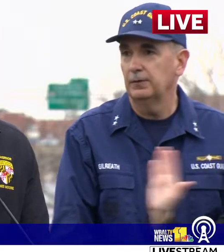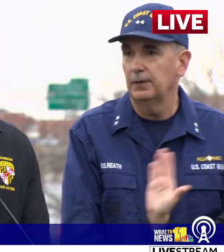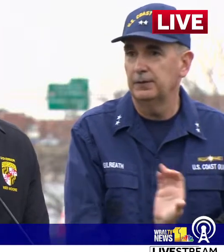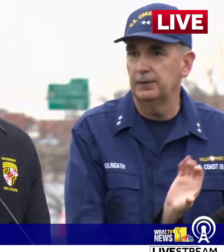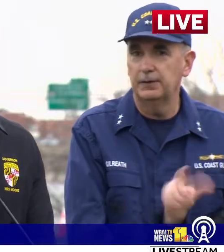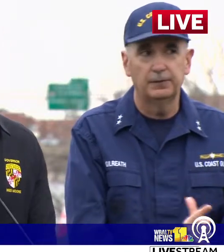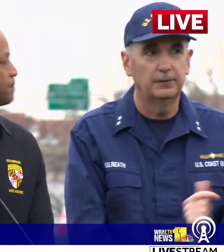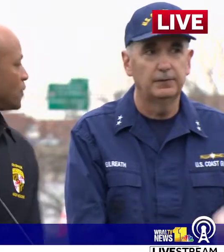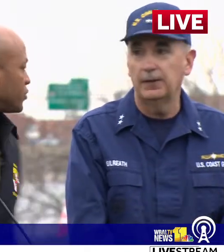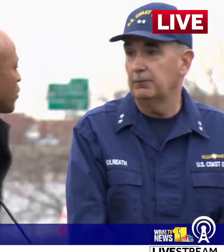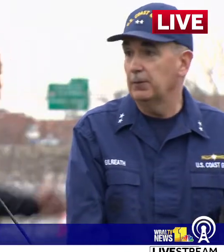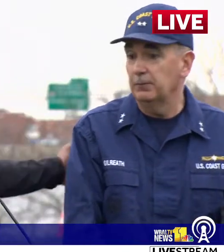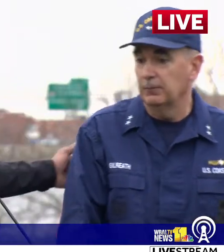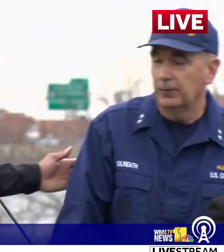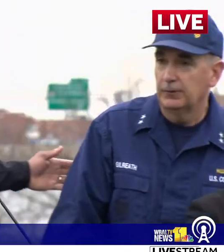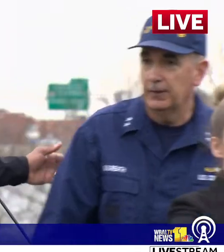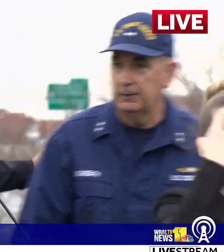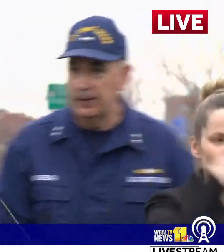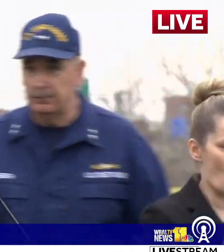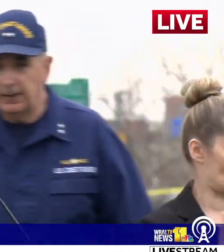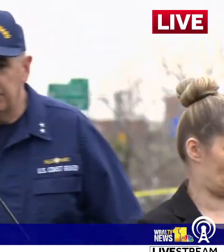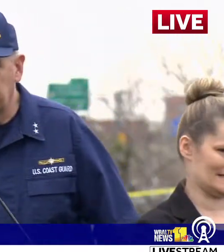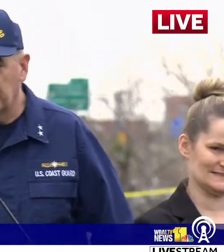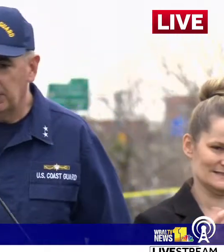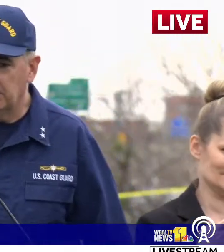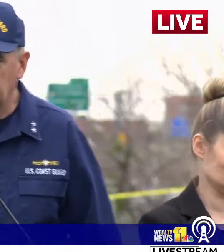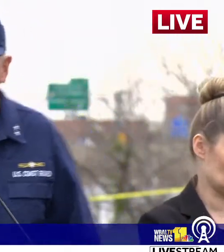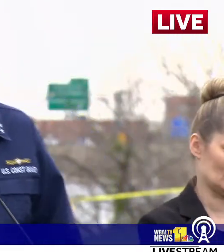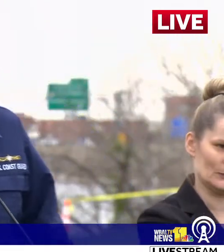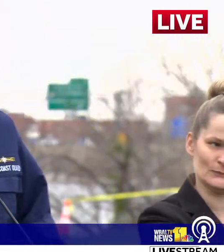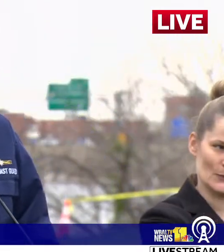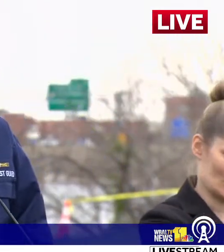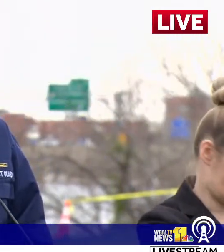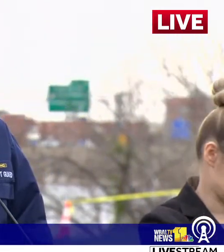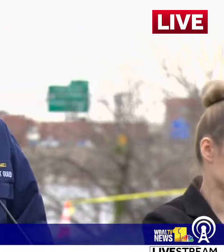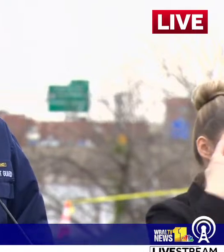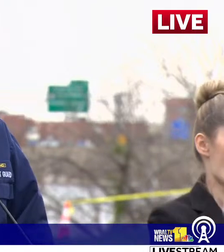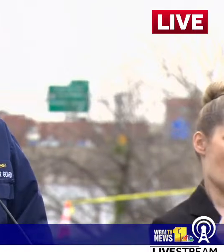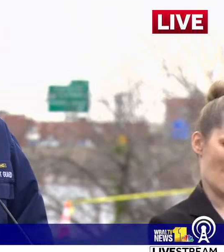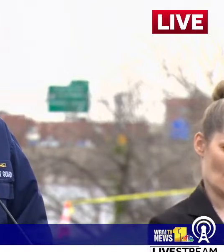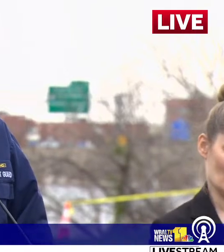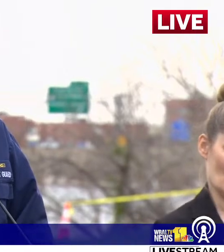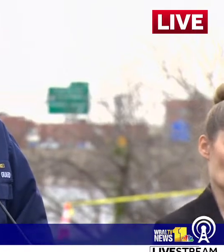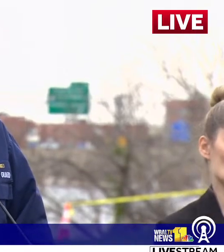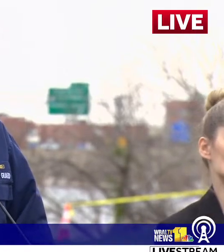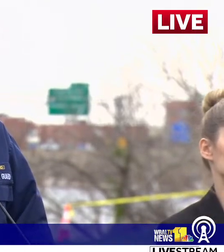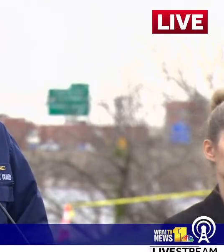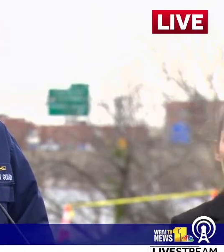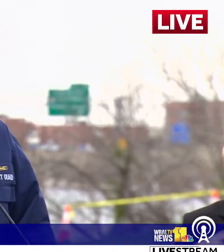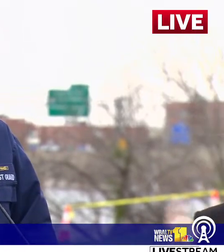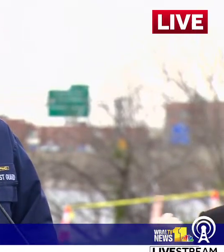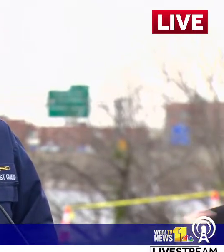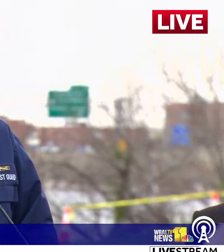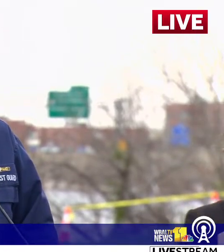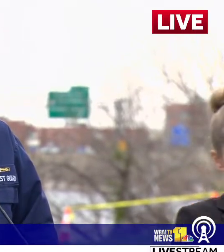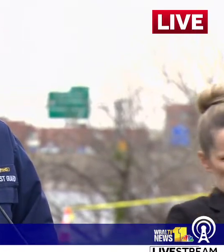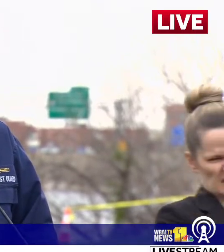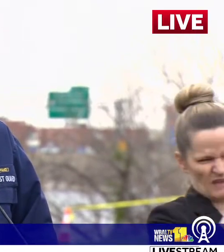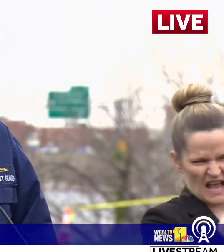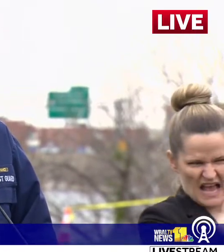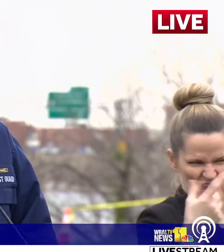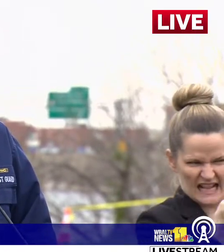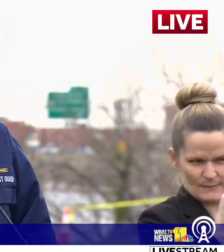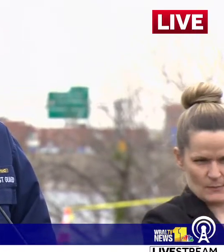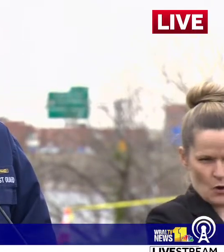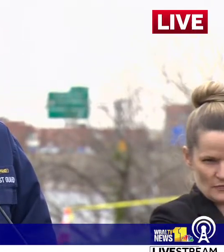Correct. That's still something that's coming further down the line. Awesome. Go ahead. Once we are able to get a channel reopened,